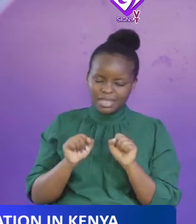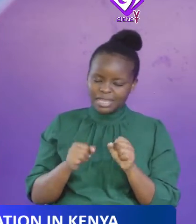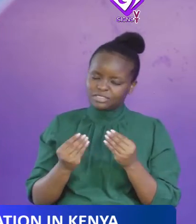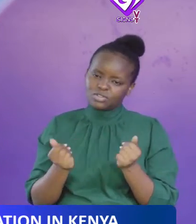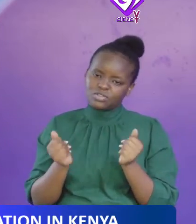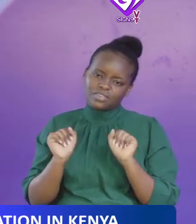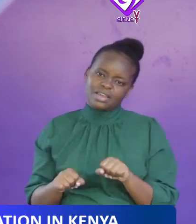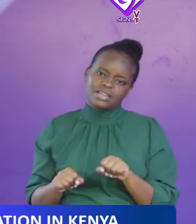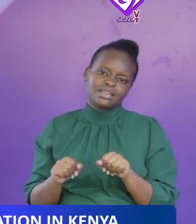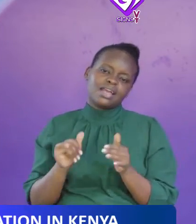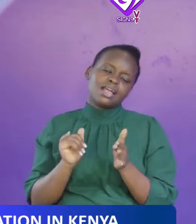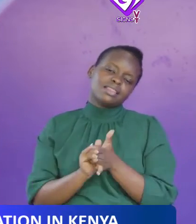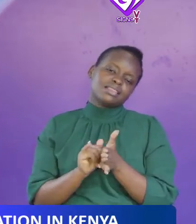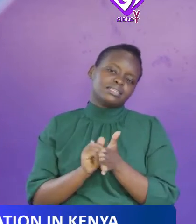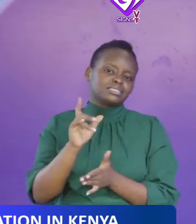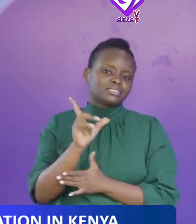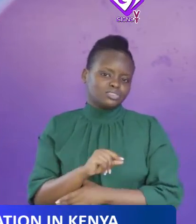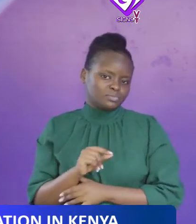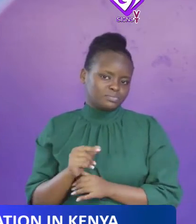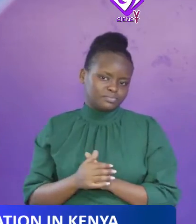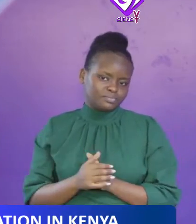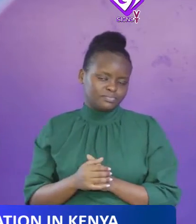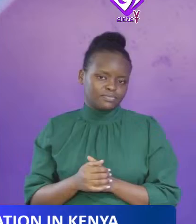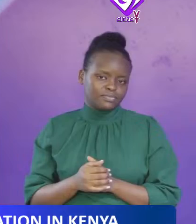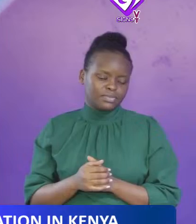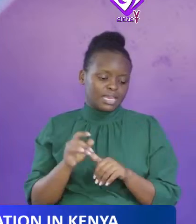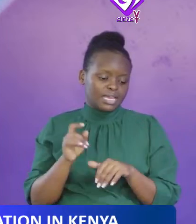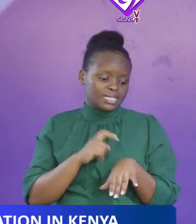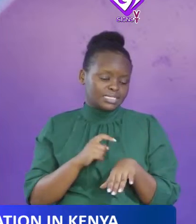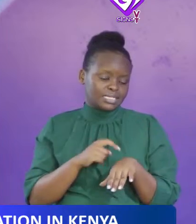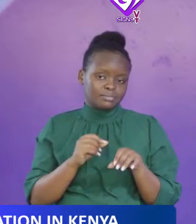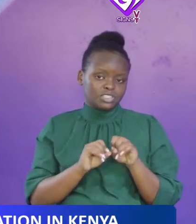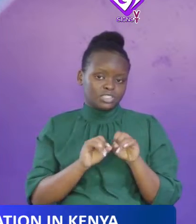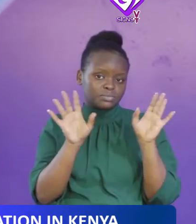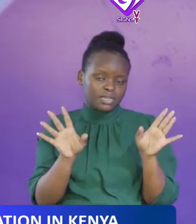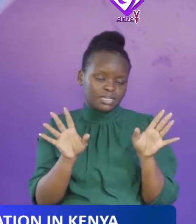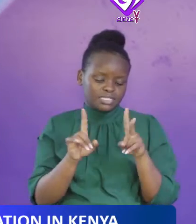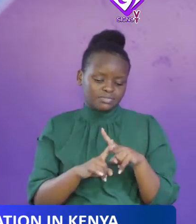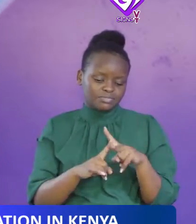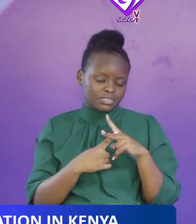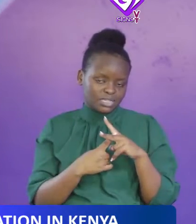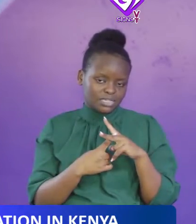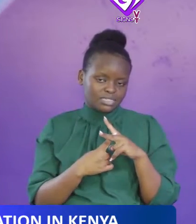already is affordability. So the minute we are transparent, from the word go,